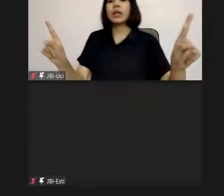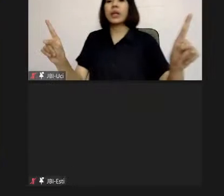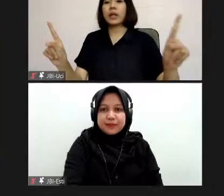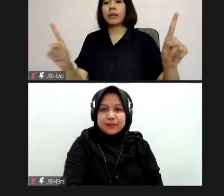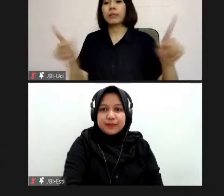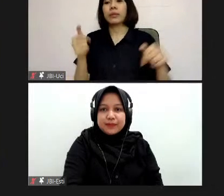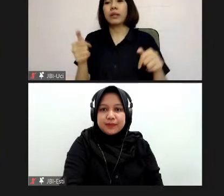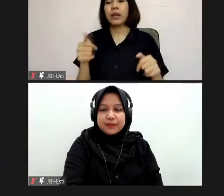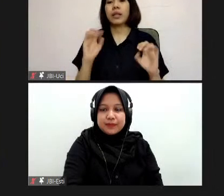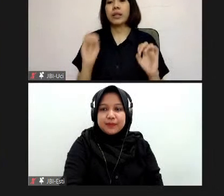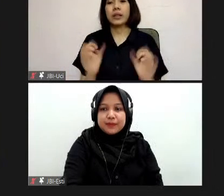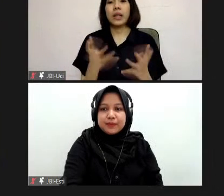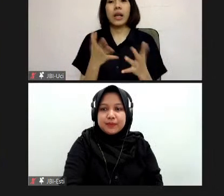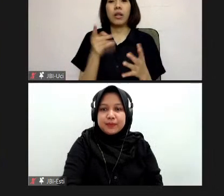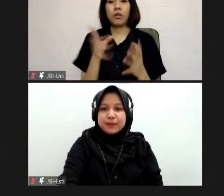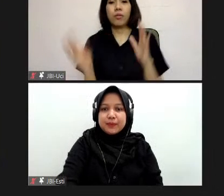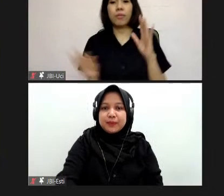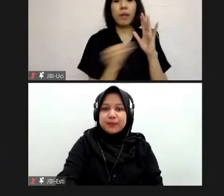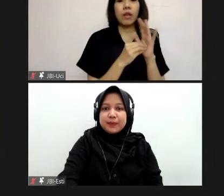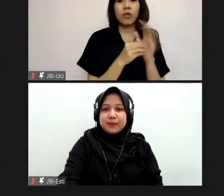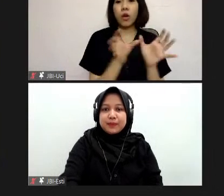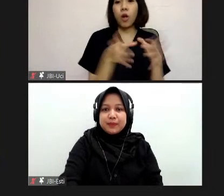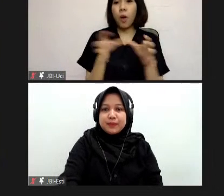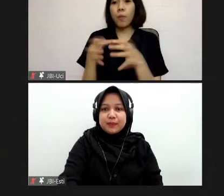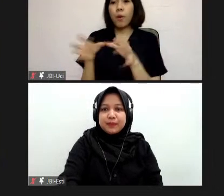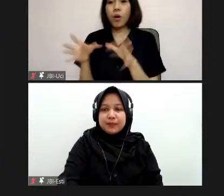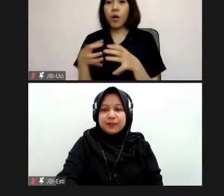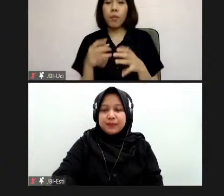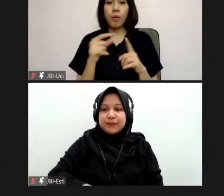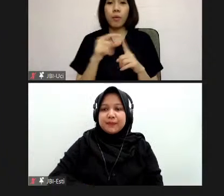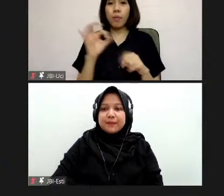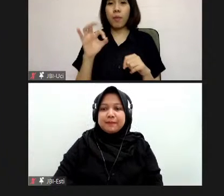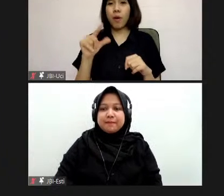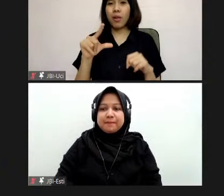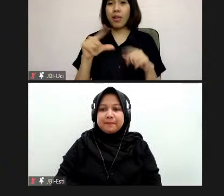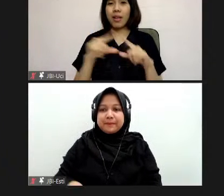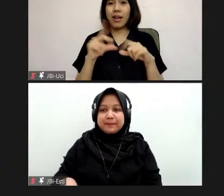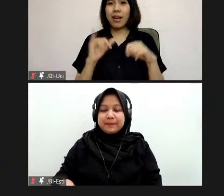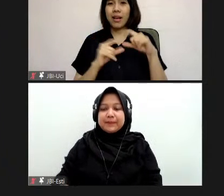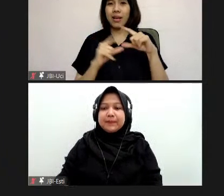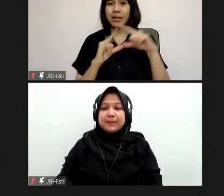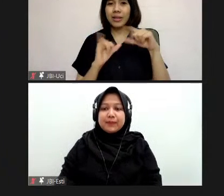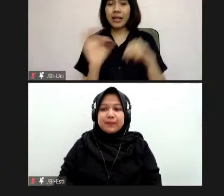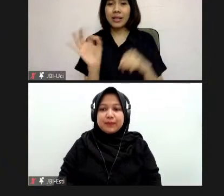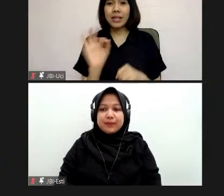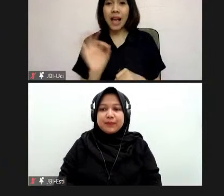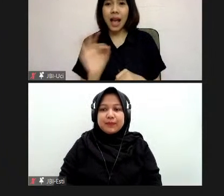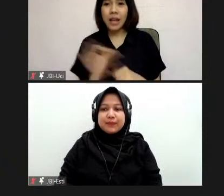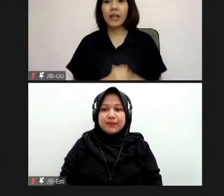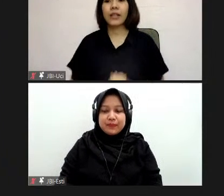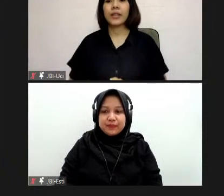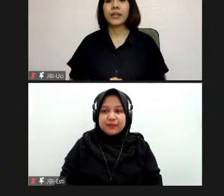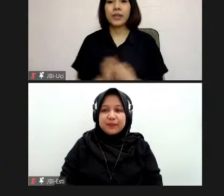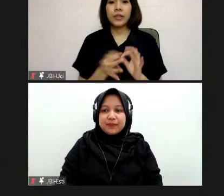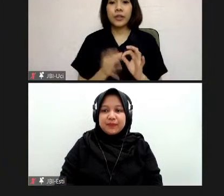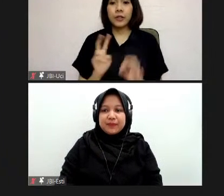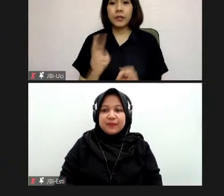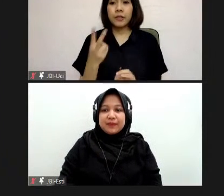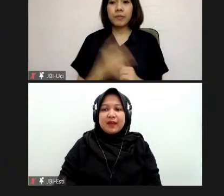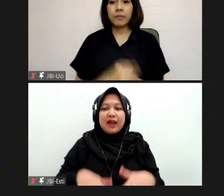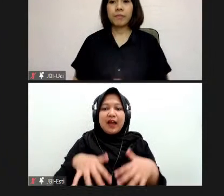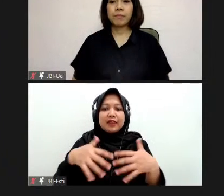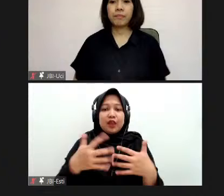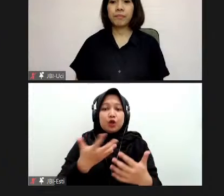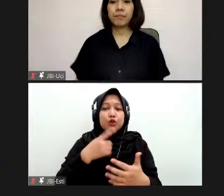fast as well. So this kind of activities can enter or penetrate to the polarization groups, or